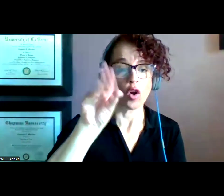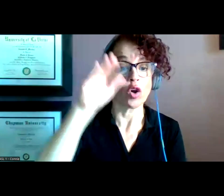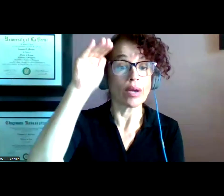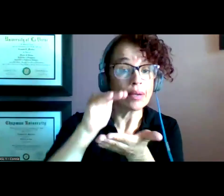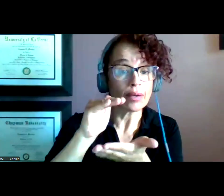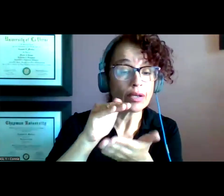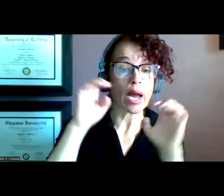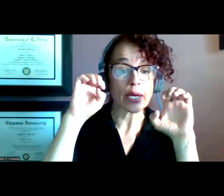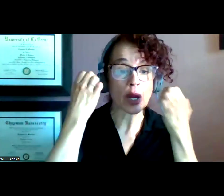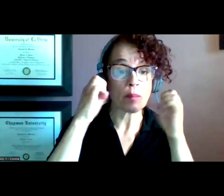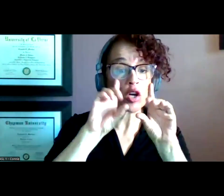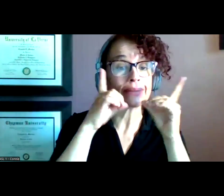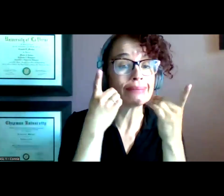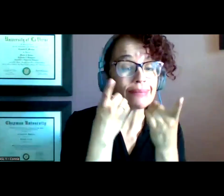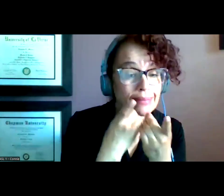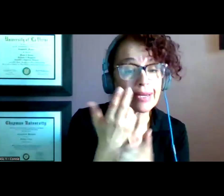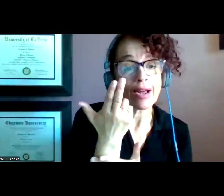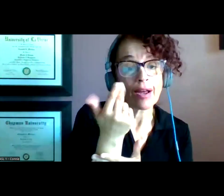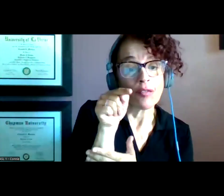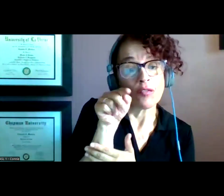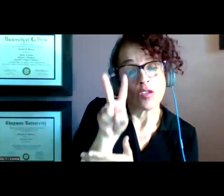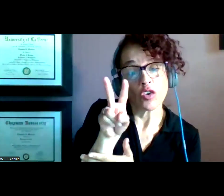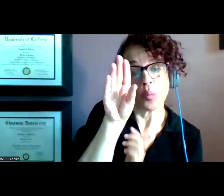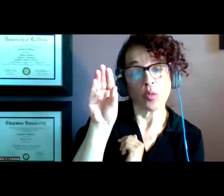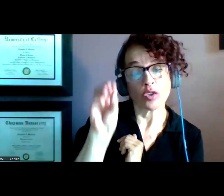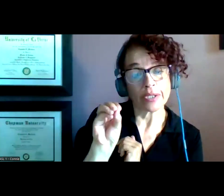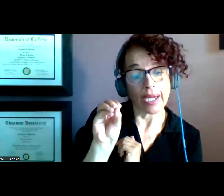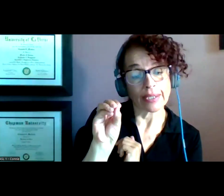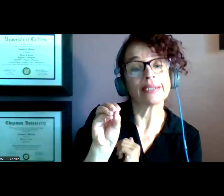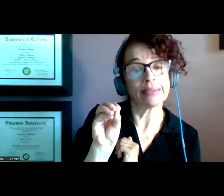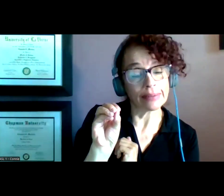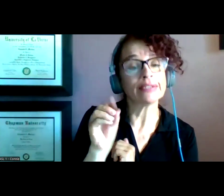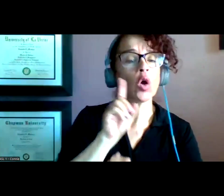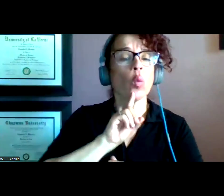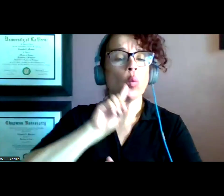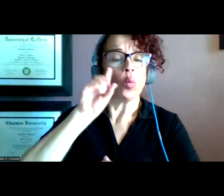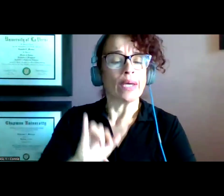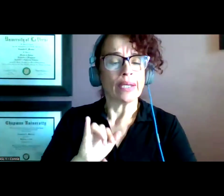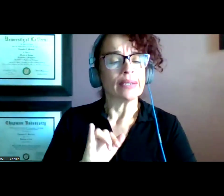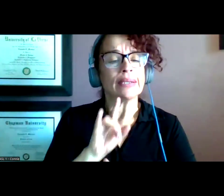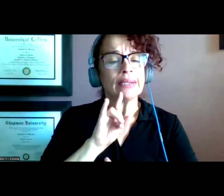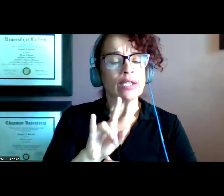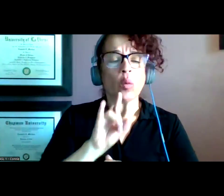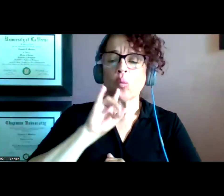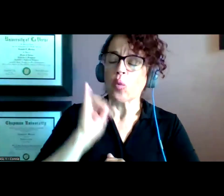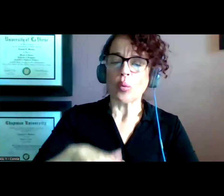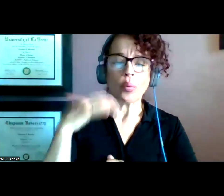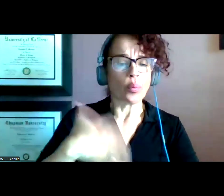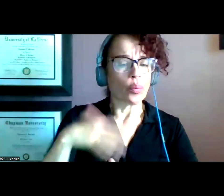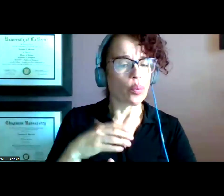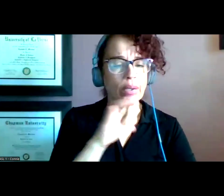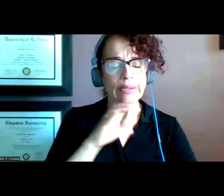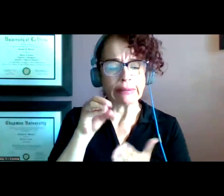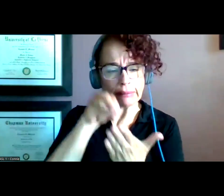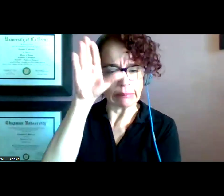use of emergency departments, 13.2%. And so really some really concrete